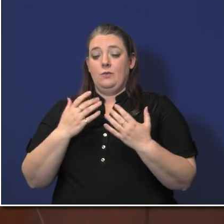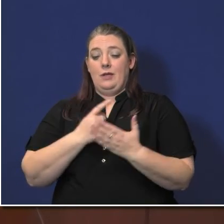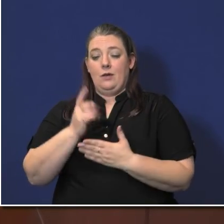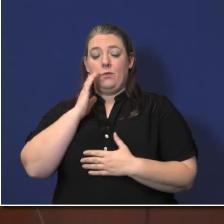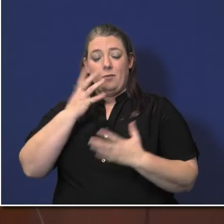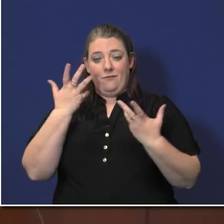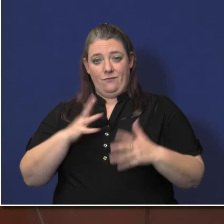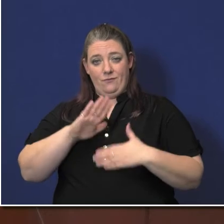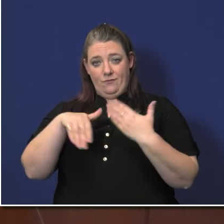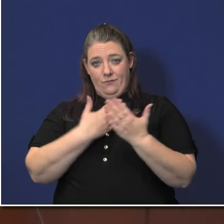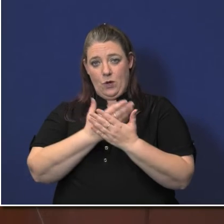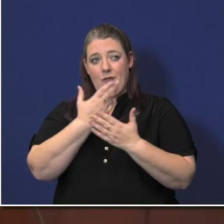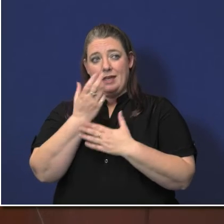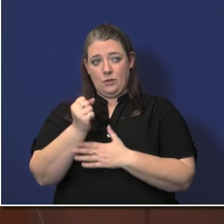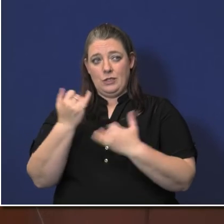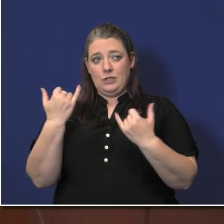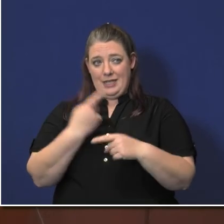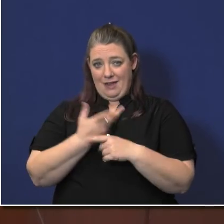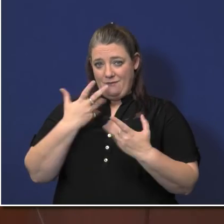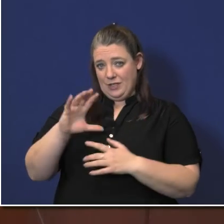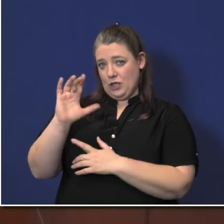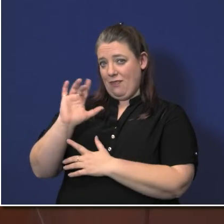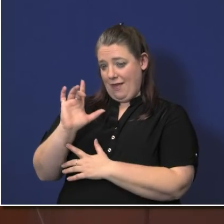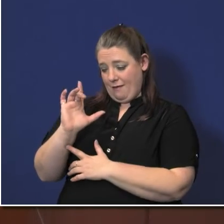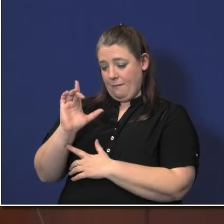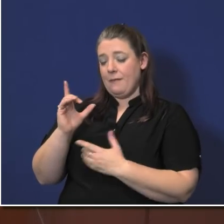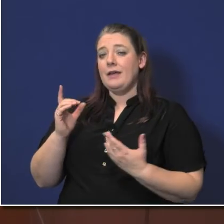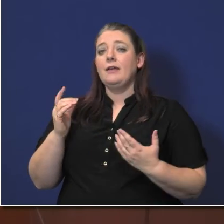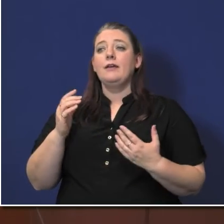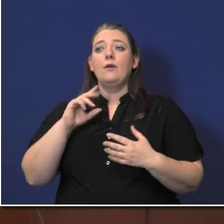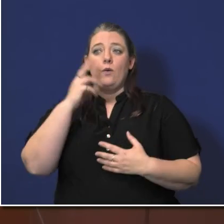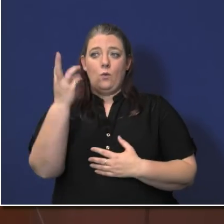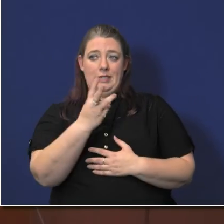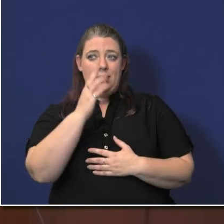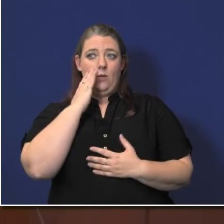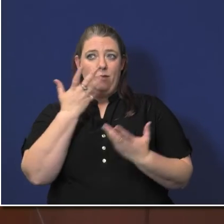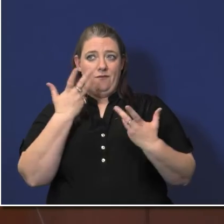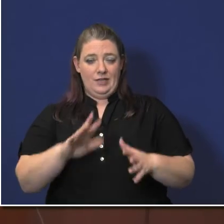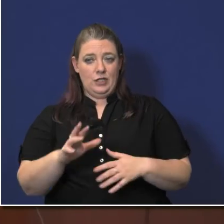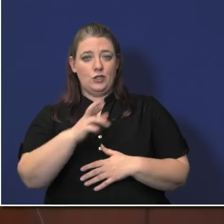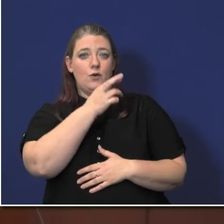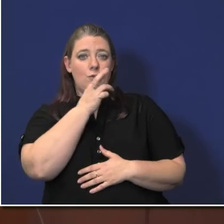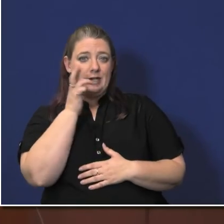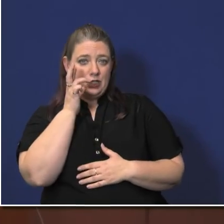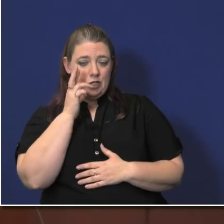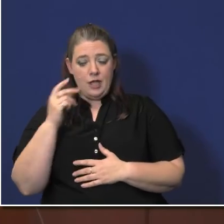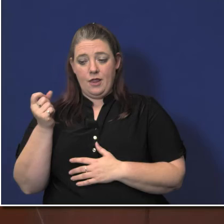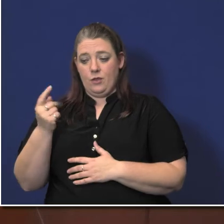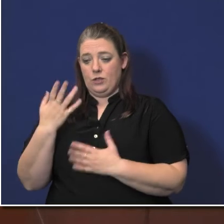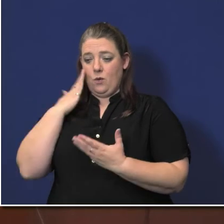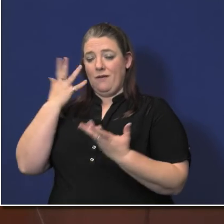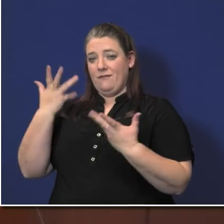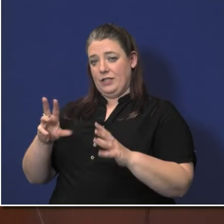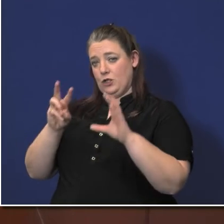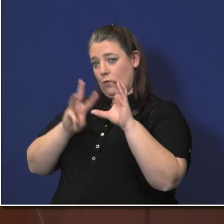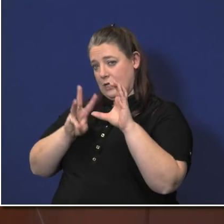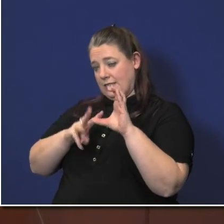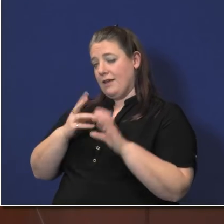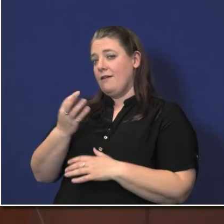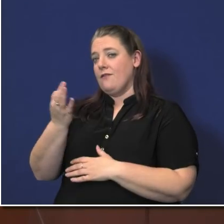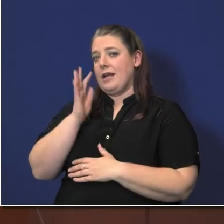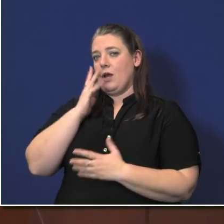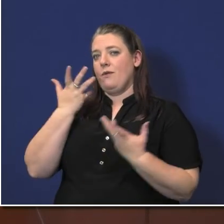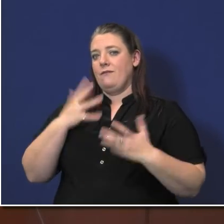schools. Today, we completed Langham Creek High School. Wednesday will be Cy Ranch. Thursday will be Cy Woods, and Friday will